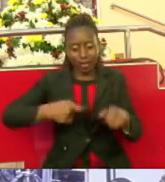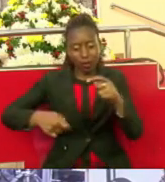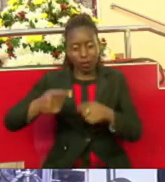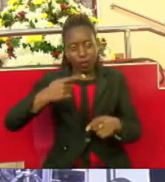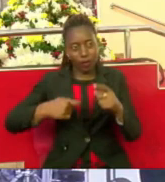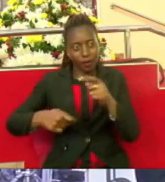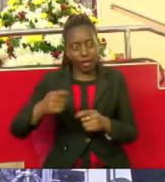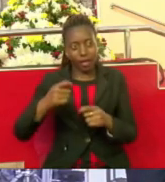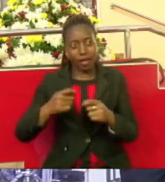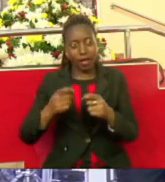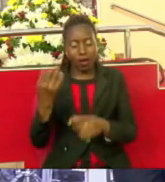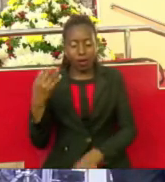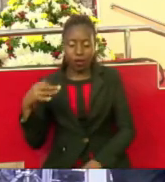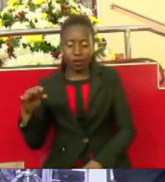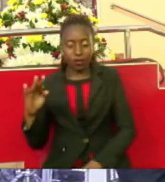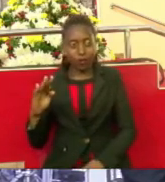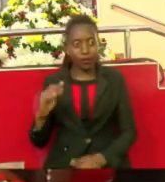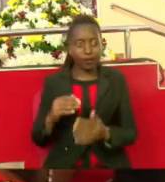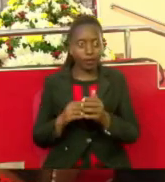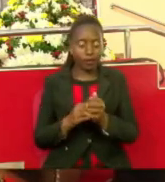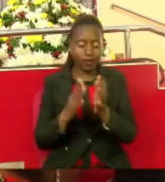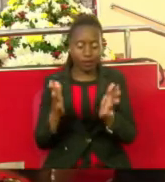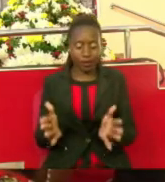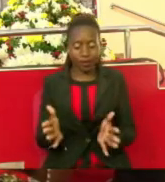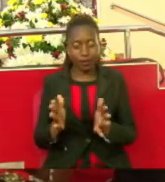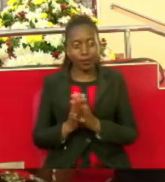Redigging the well of stewardship.